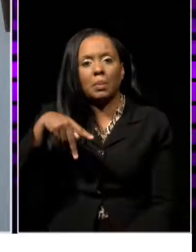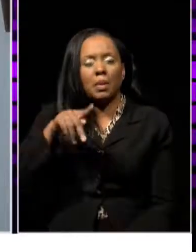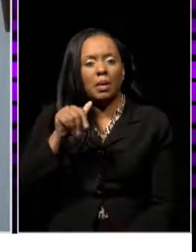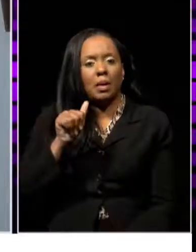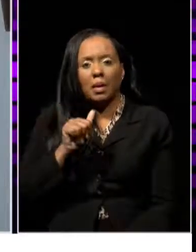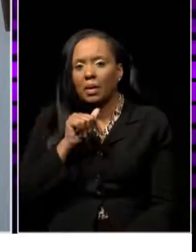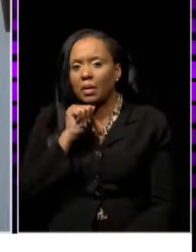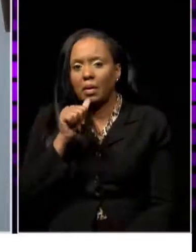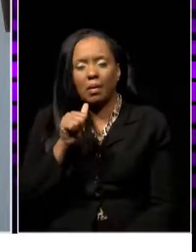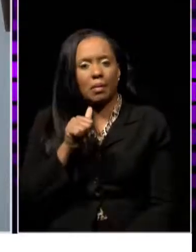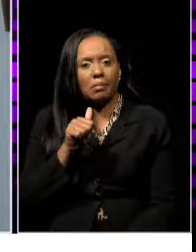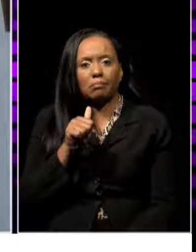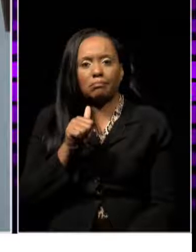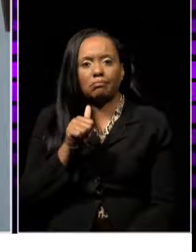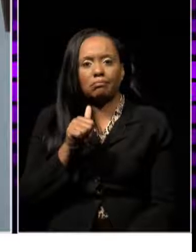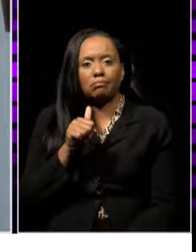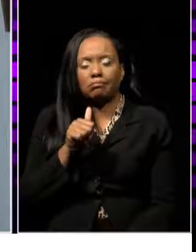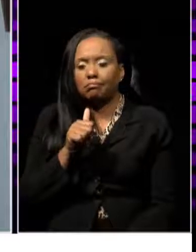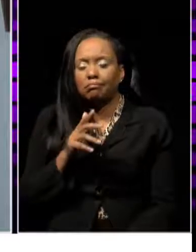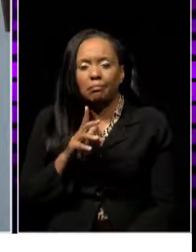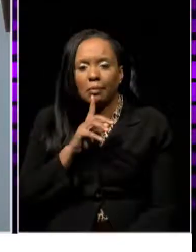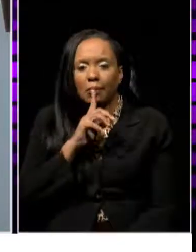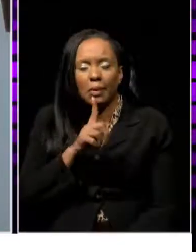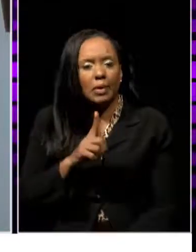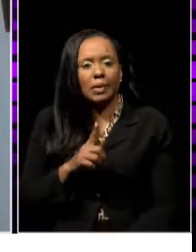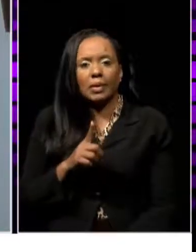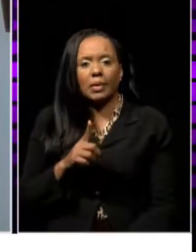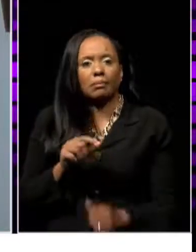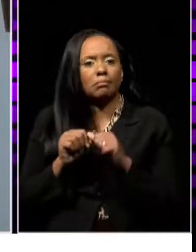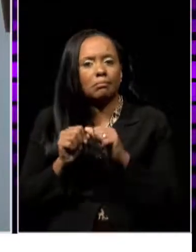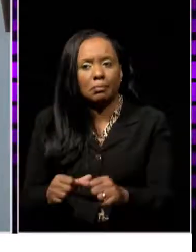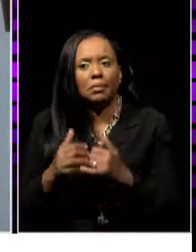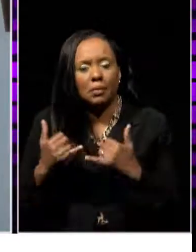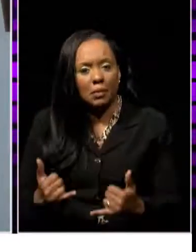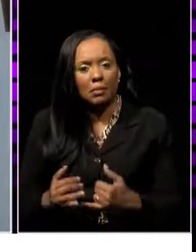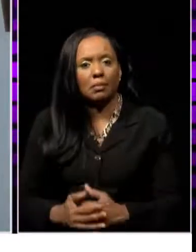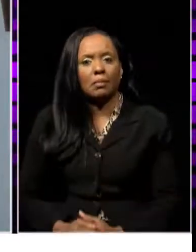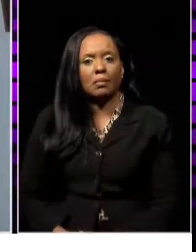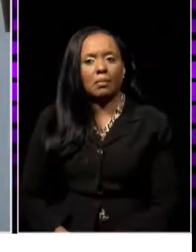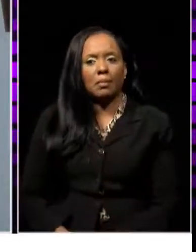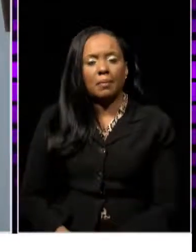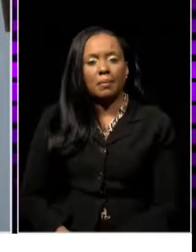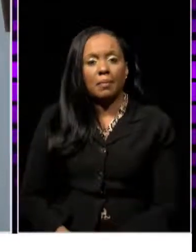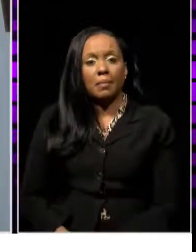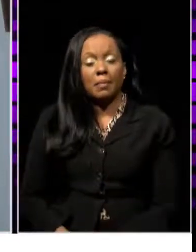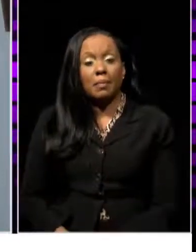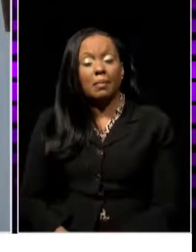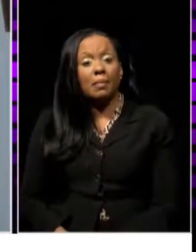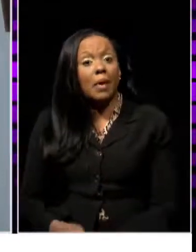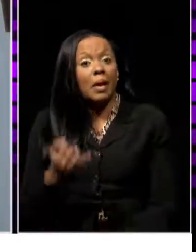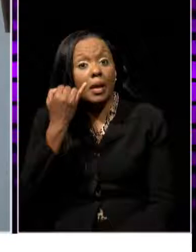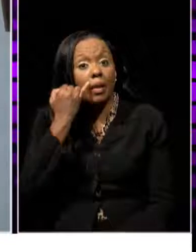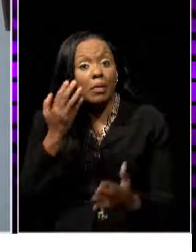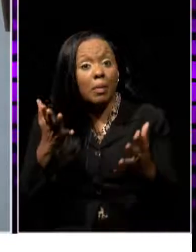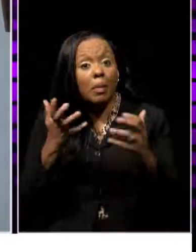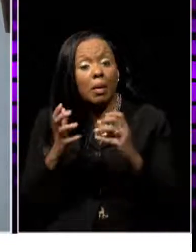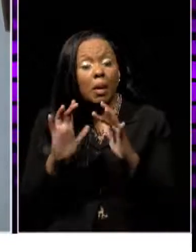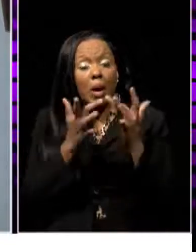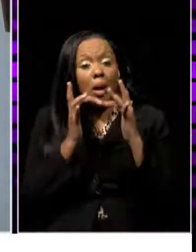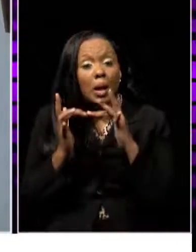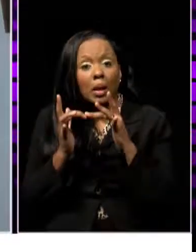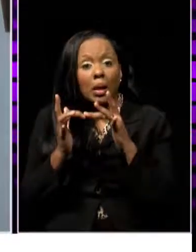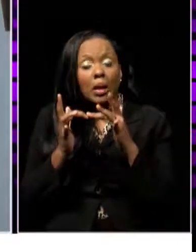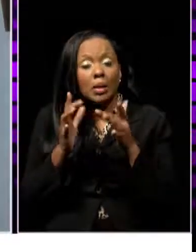say is that online learning will only be effective if we have a close partnership with parents. I think that this is